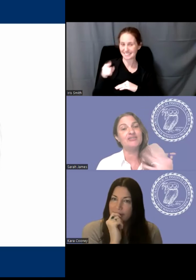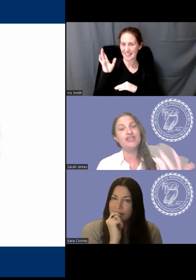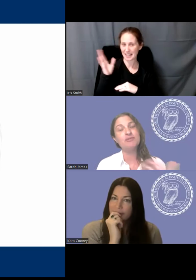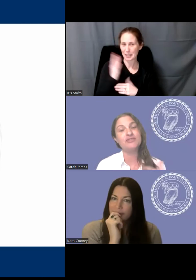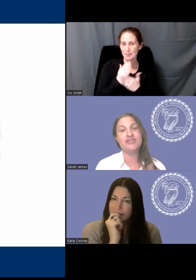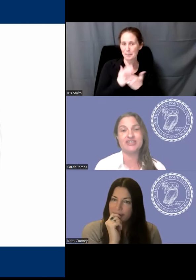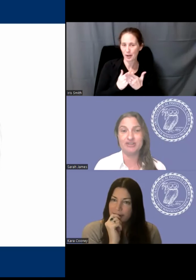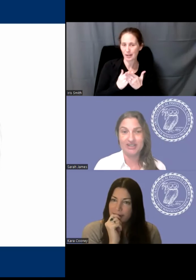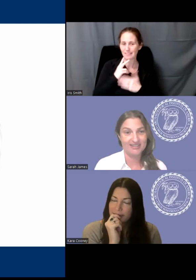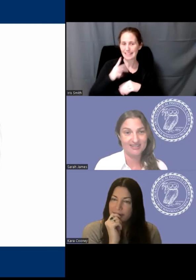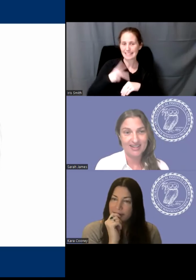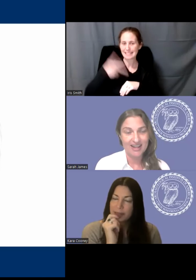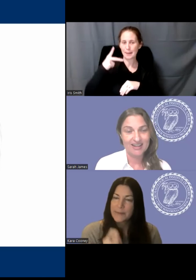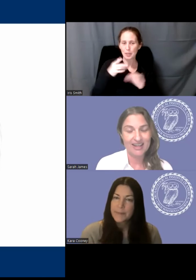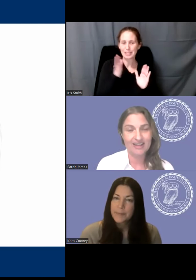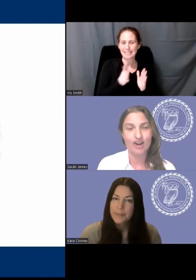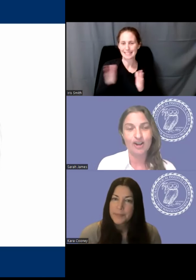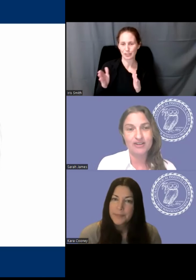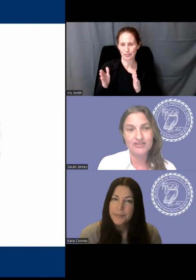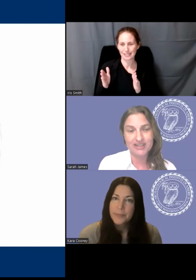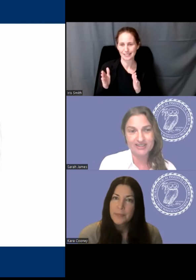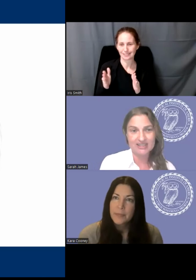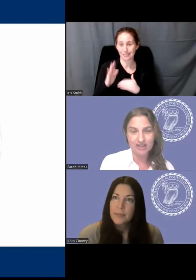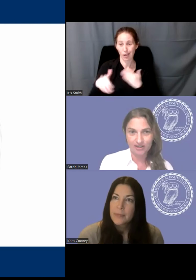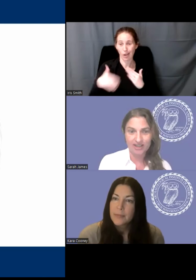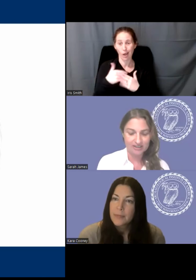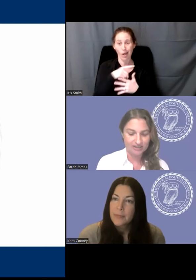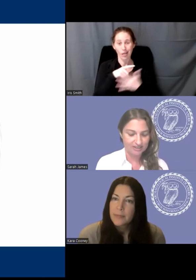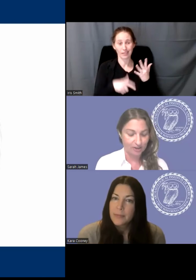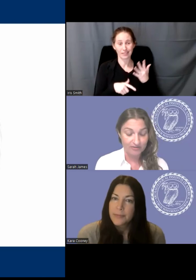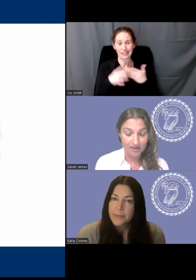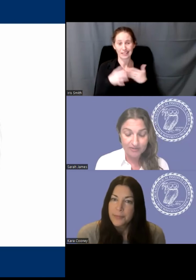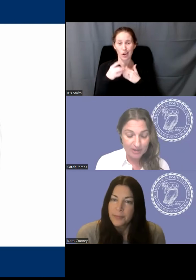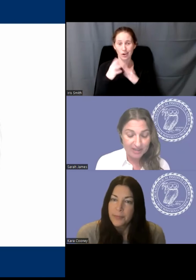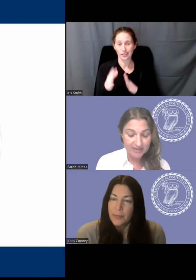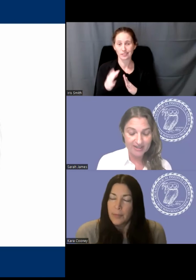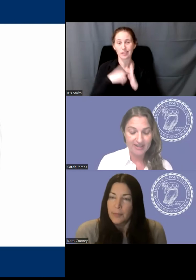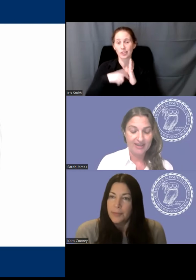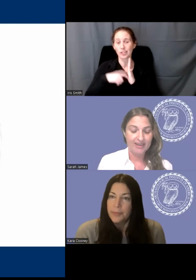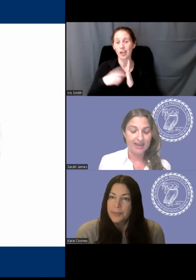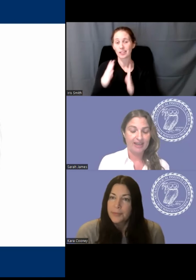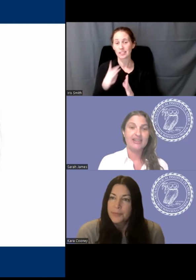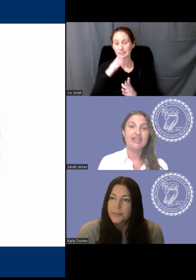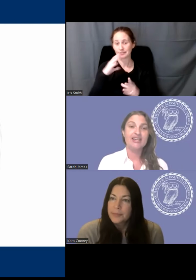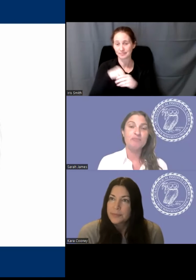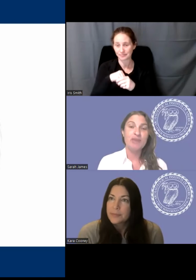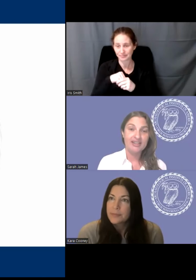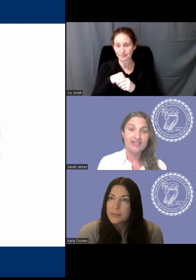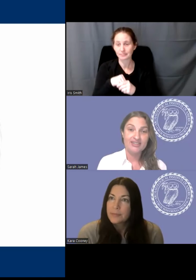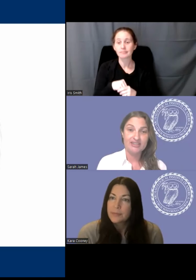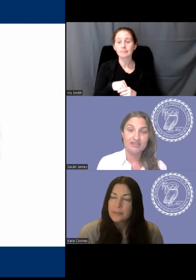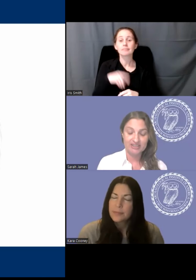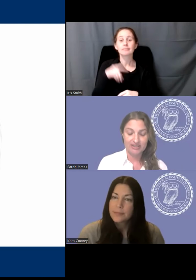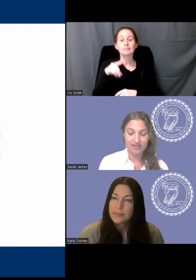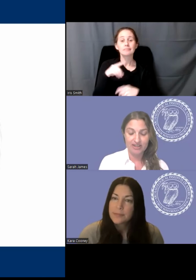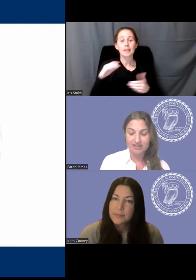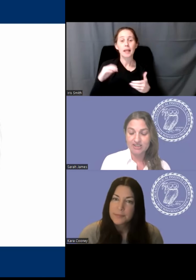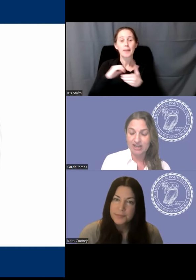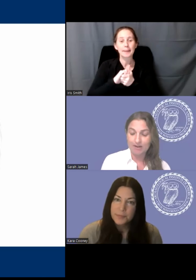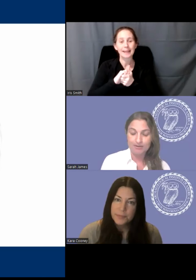kind of double series that all of these leading archaeologists are involved with. The companion series